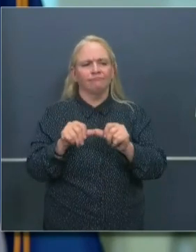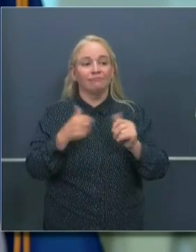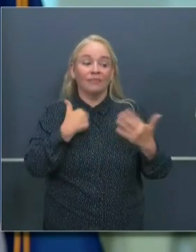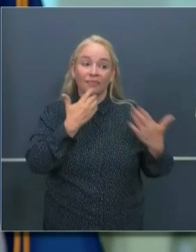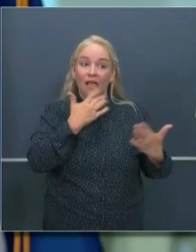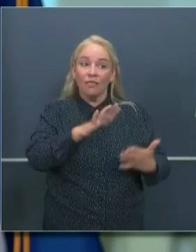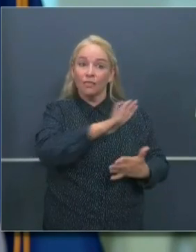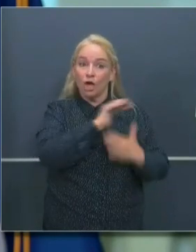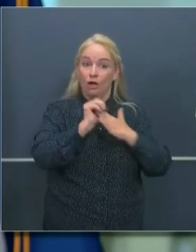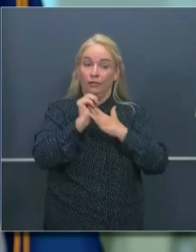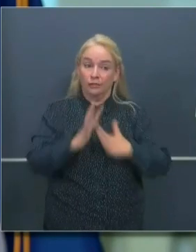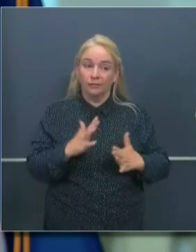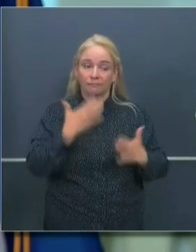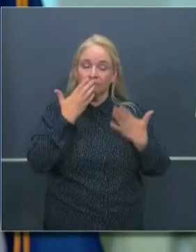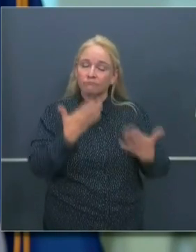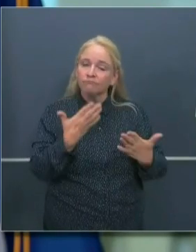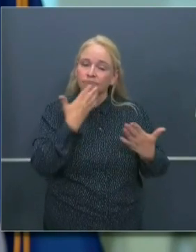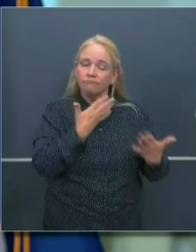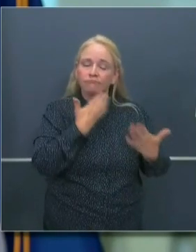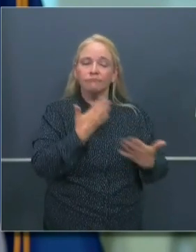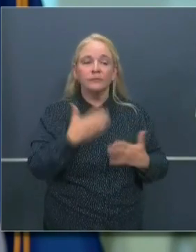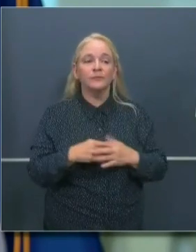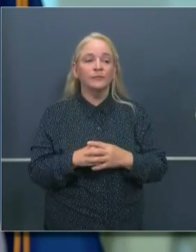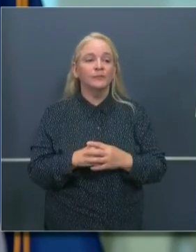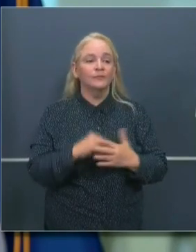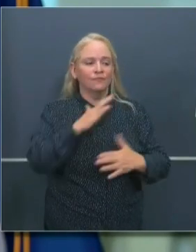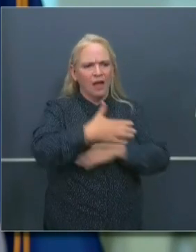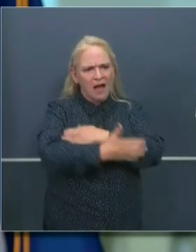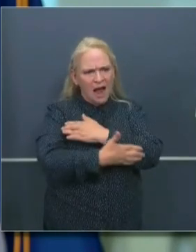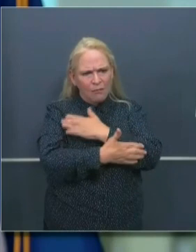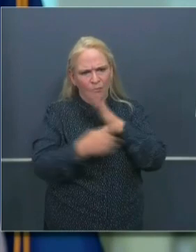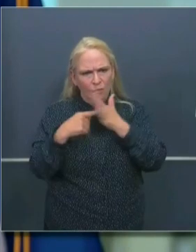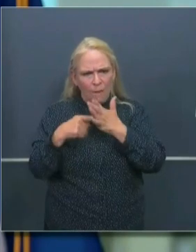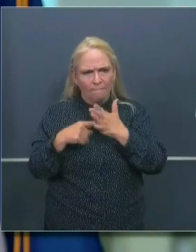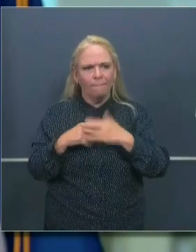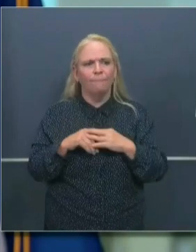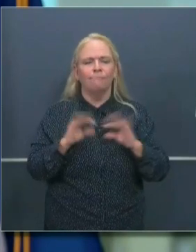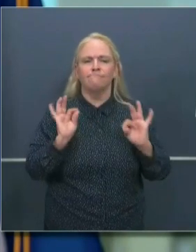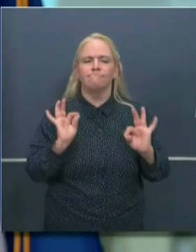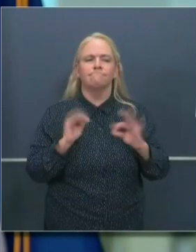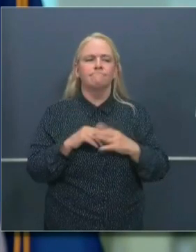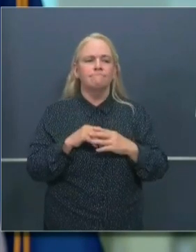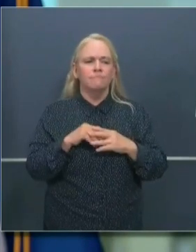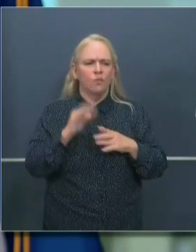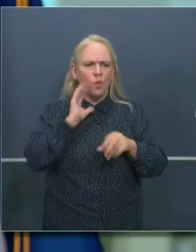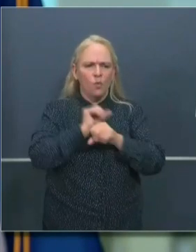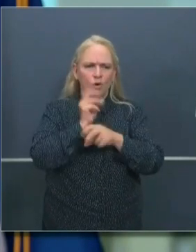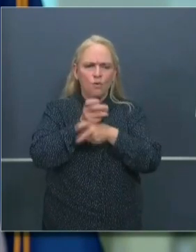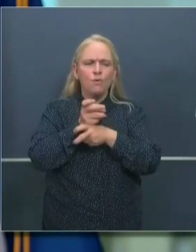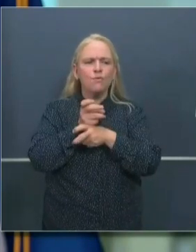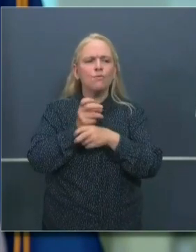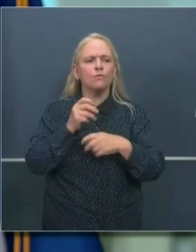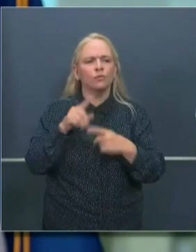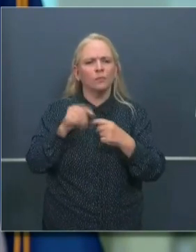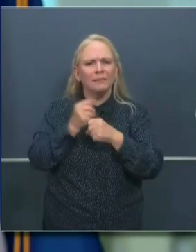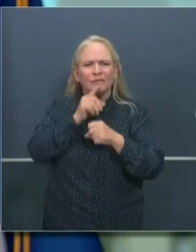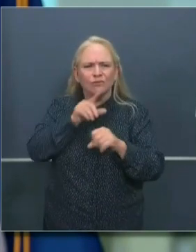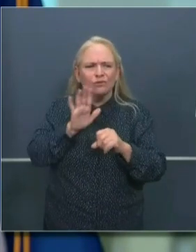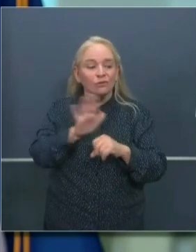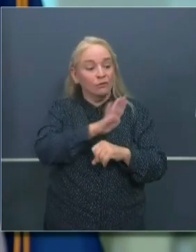want to thank all the county representatives that I know are working hard to keep their community safe and are